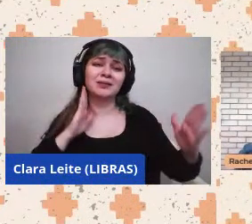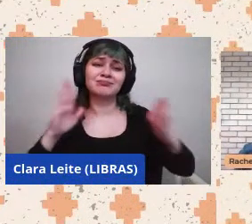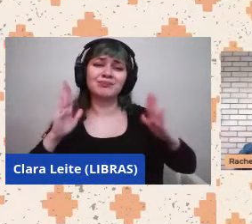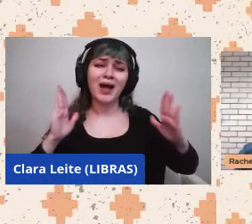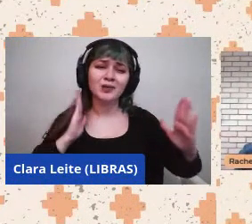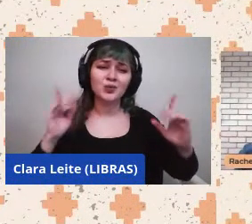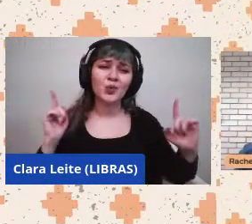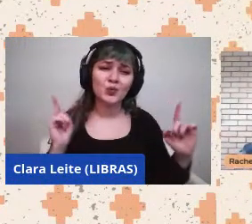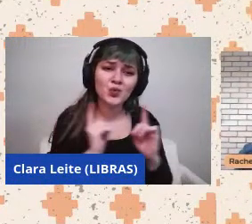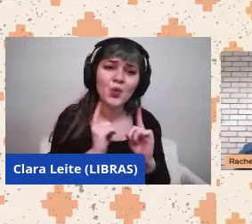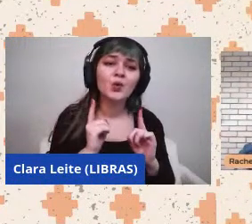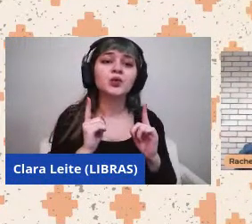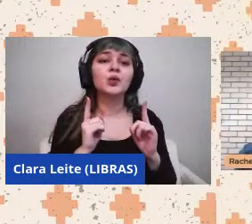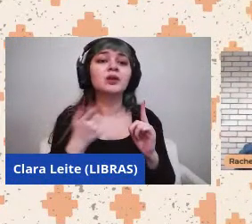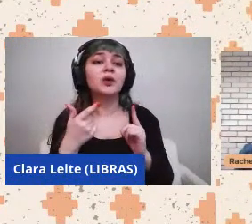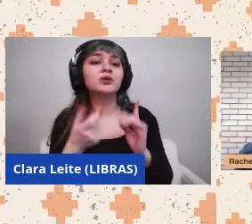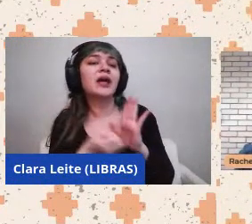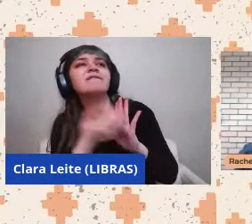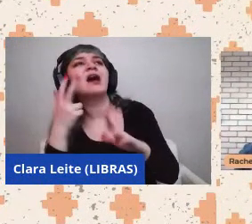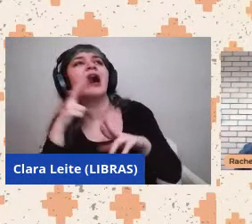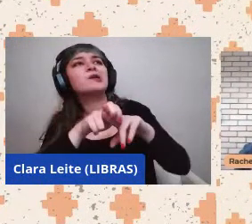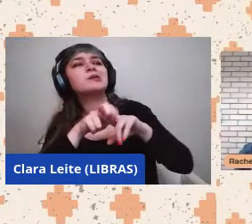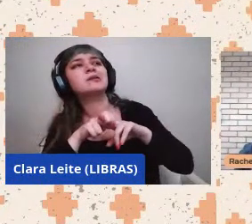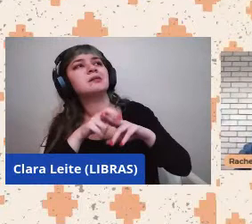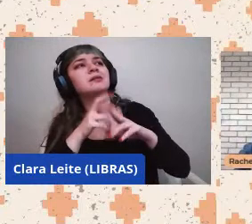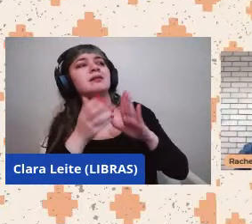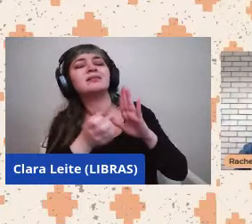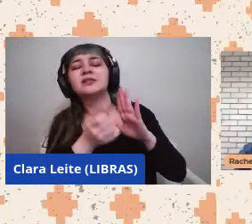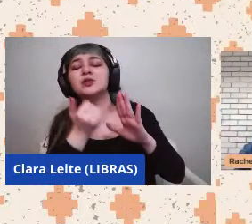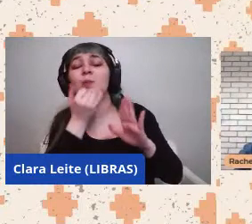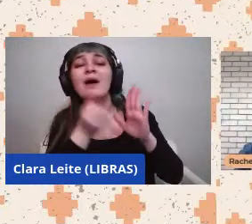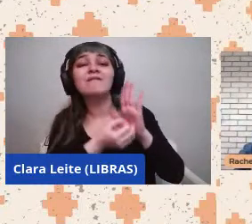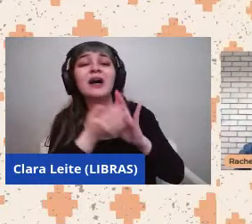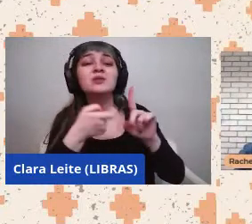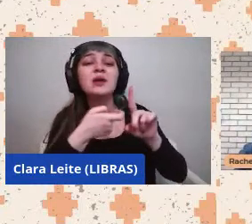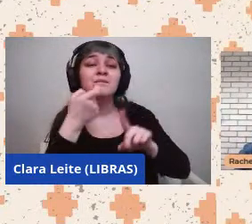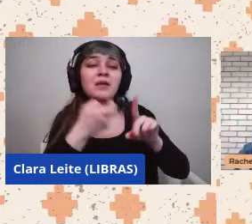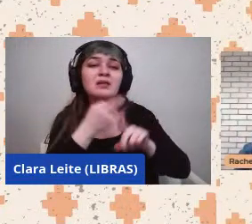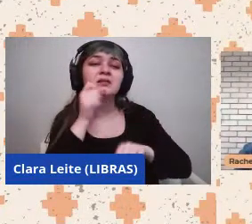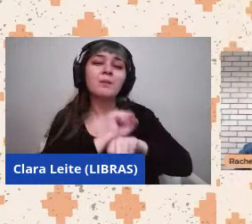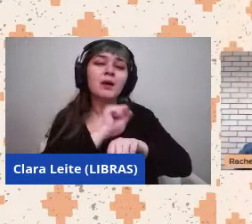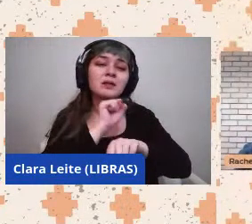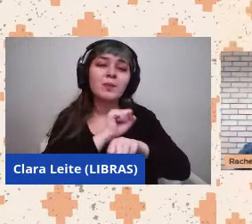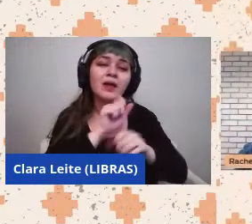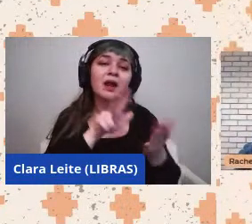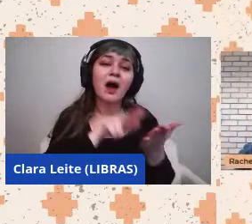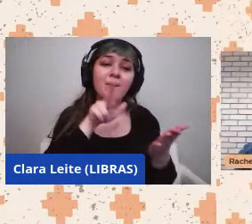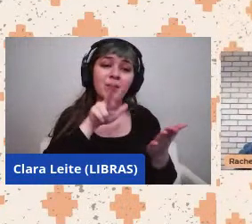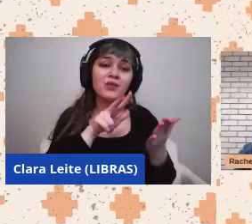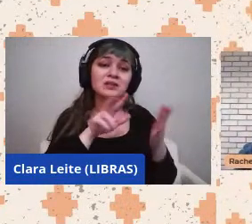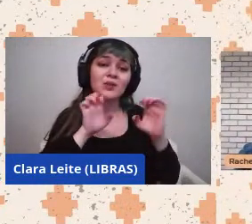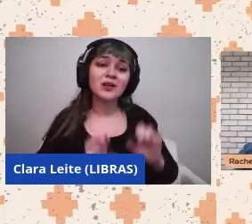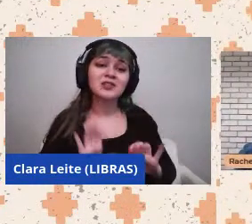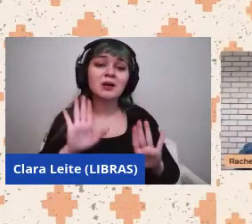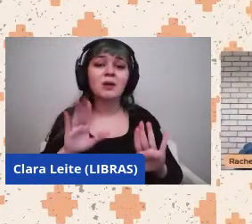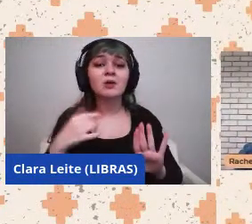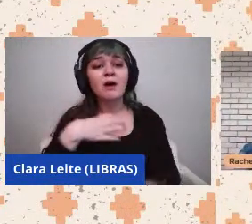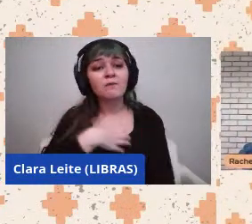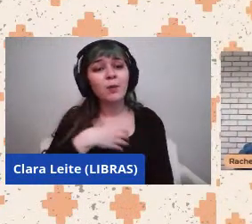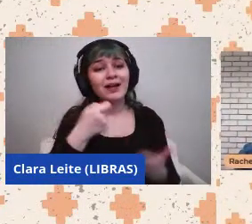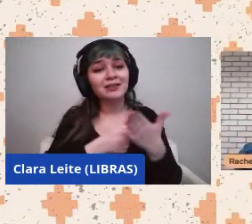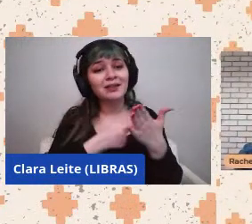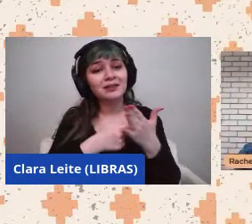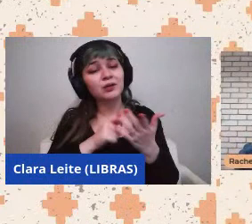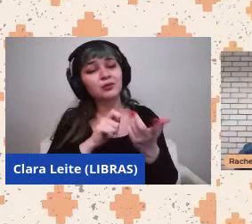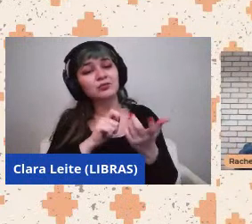to, don't have months to wait for ethical approval. But one of the ways that we're trying to tackle that in my institution